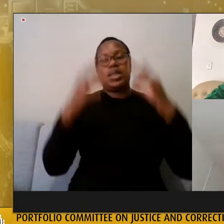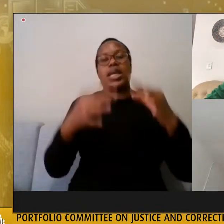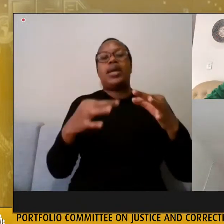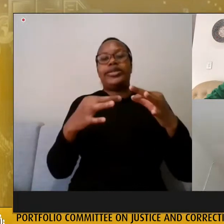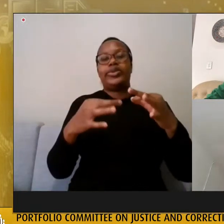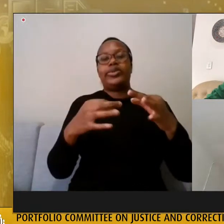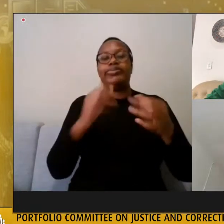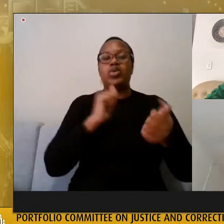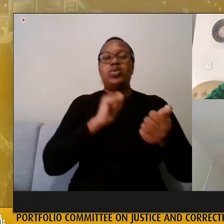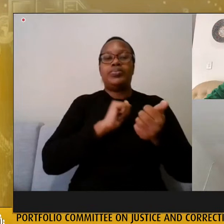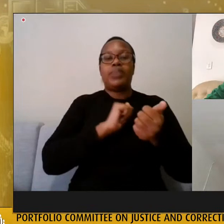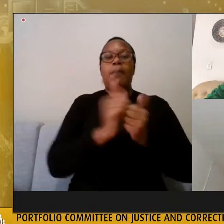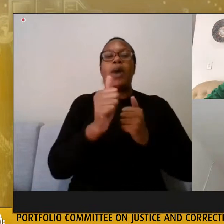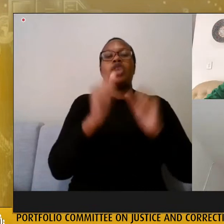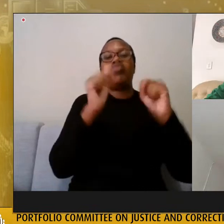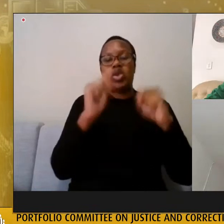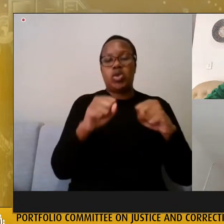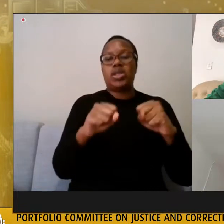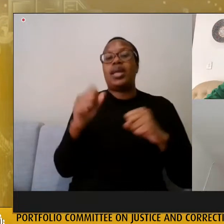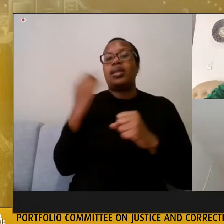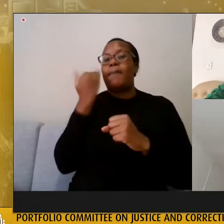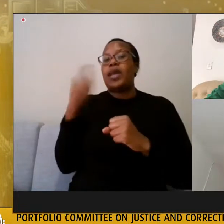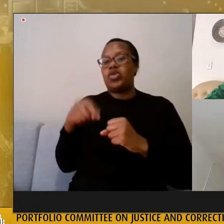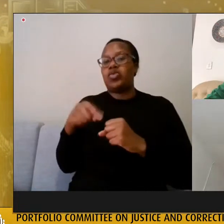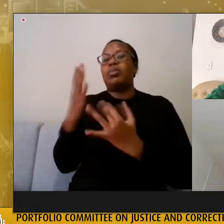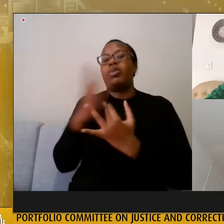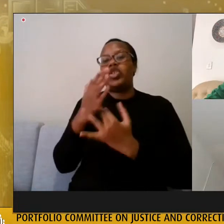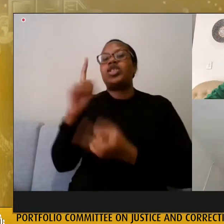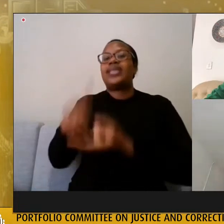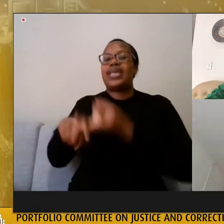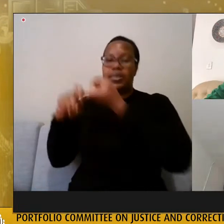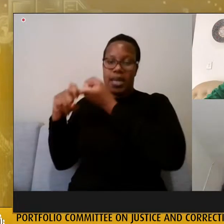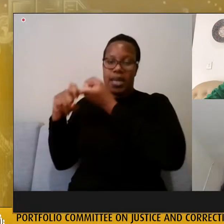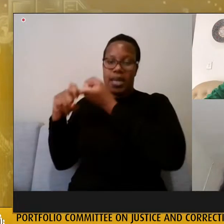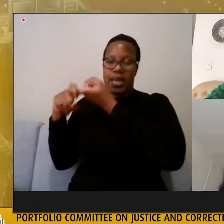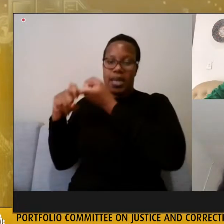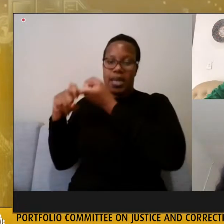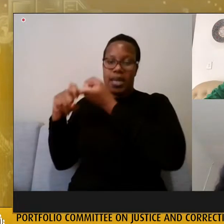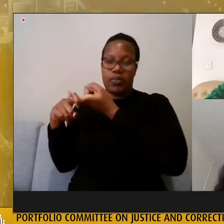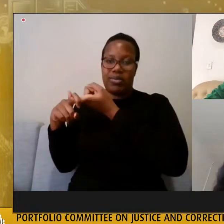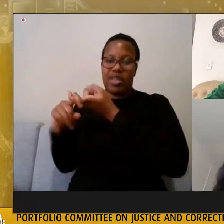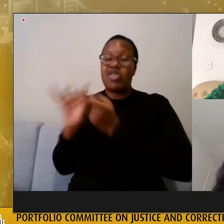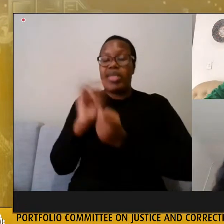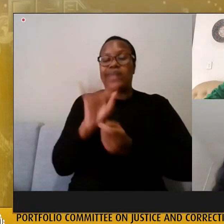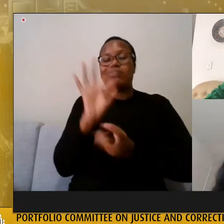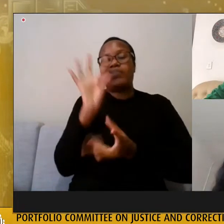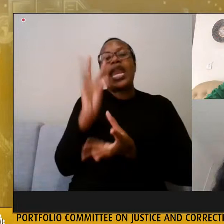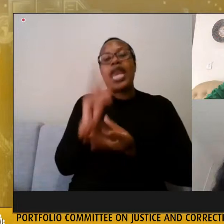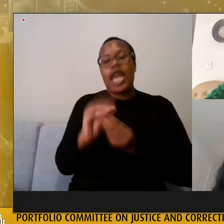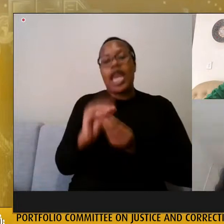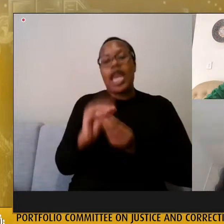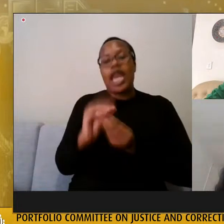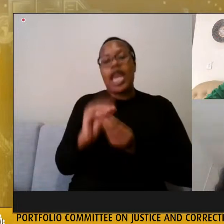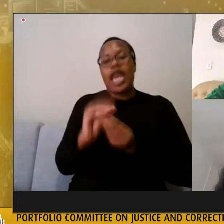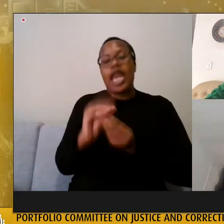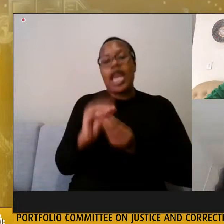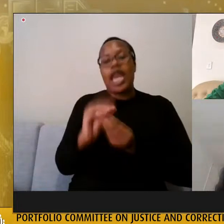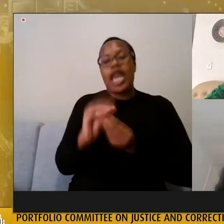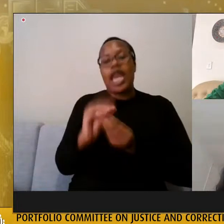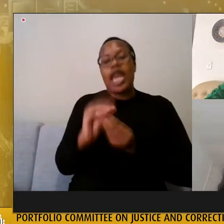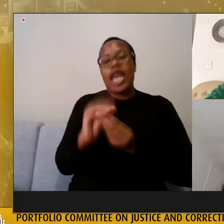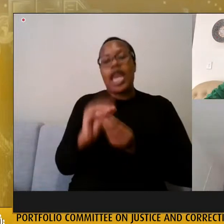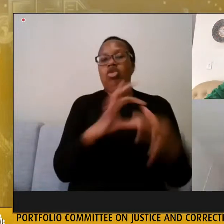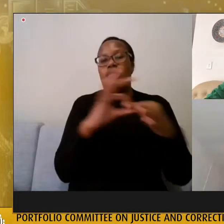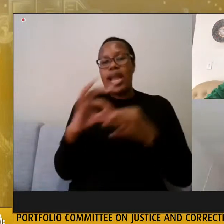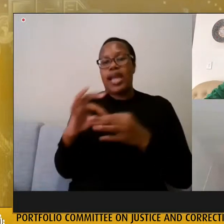be provisionally suspended from office. So that is in a nutshell the briefing that we have in respect of this